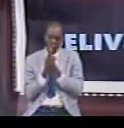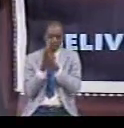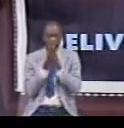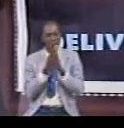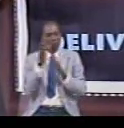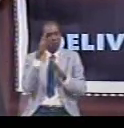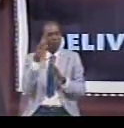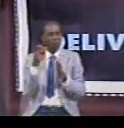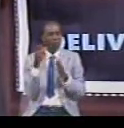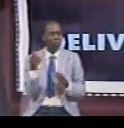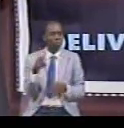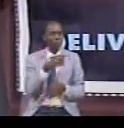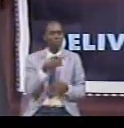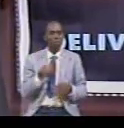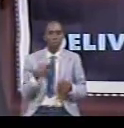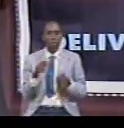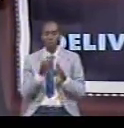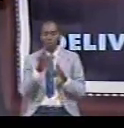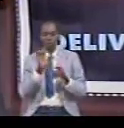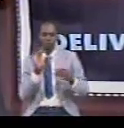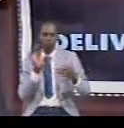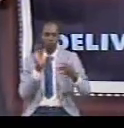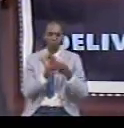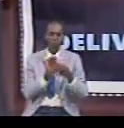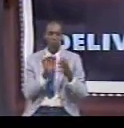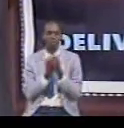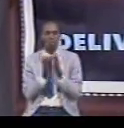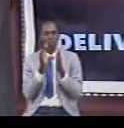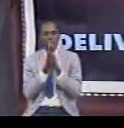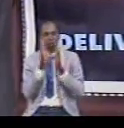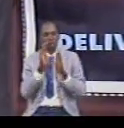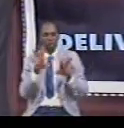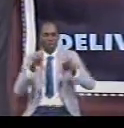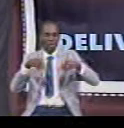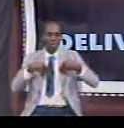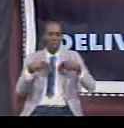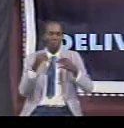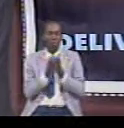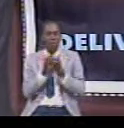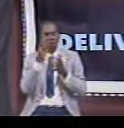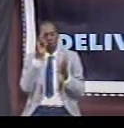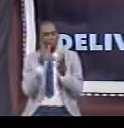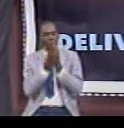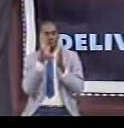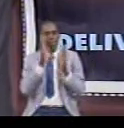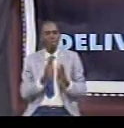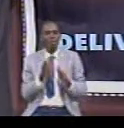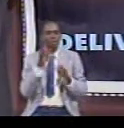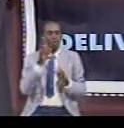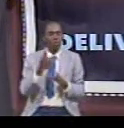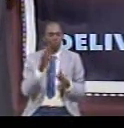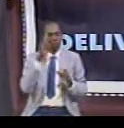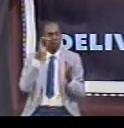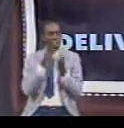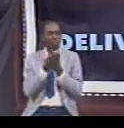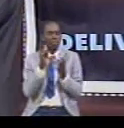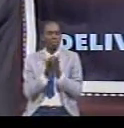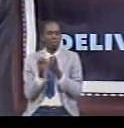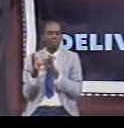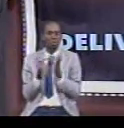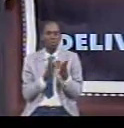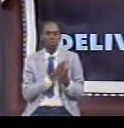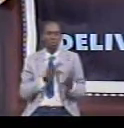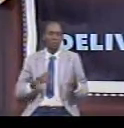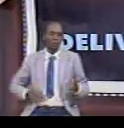key into that prayer, as you accept that prayer, as you believe that that is for me, Christ that for me, and Christ